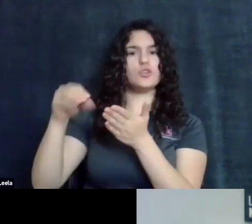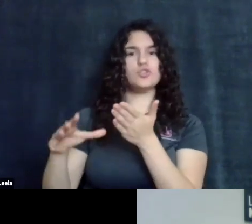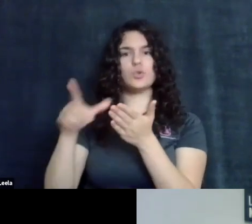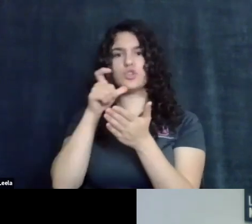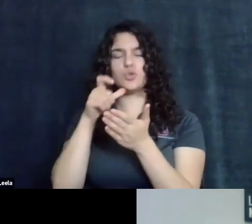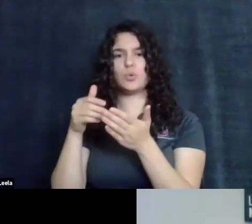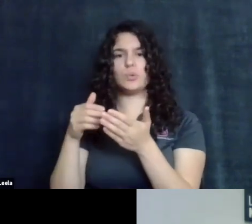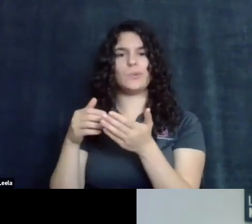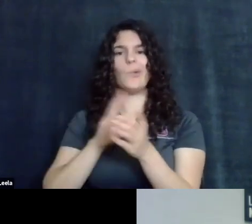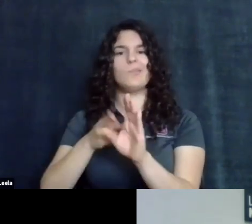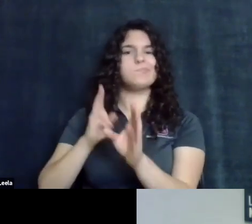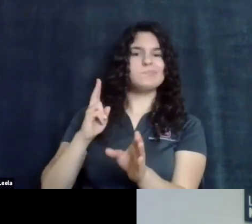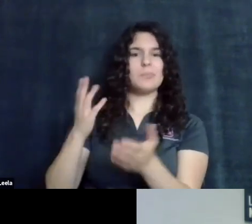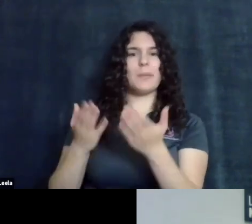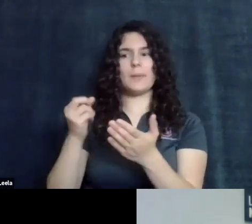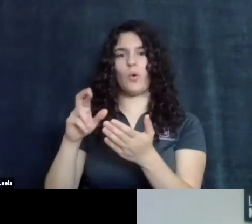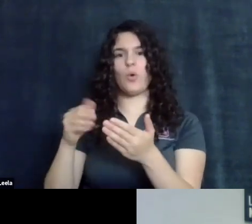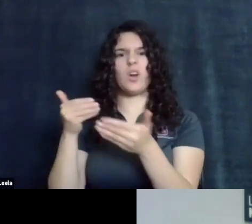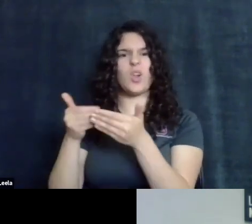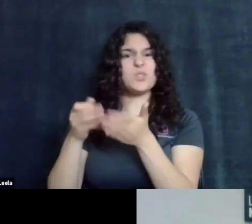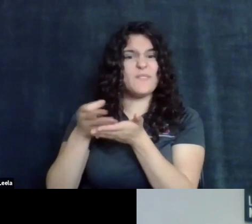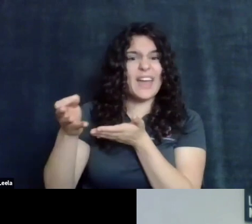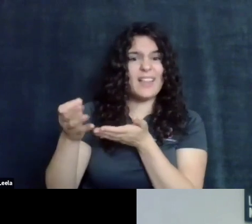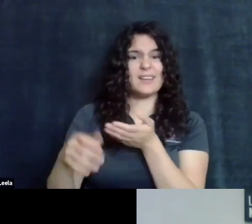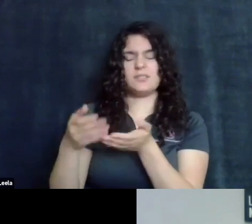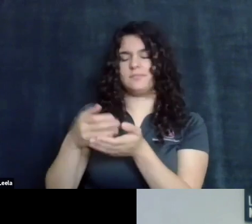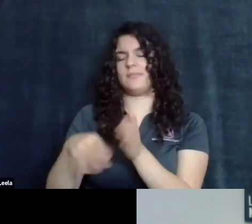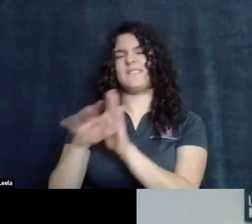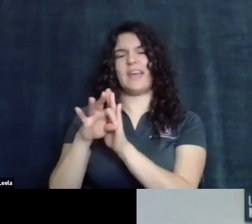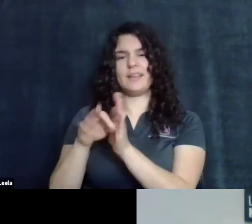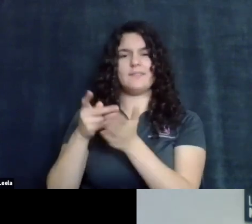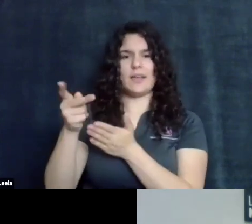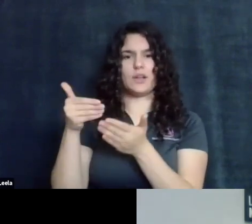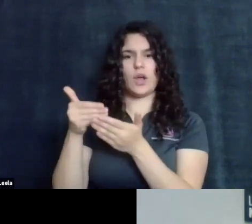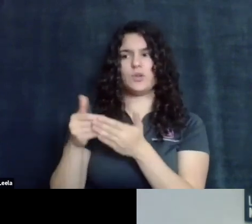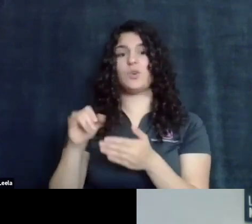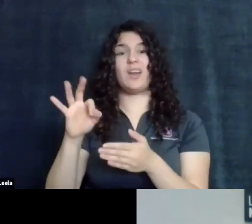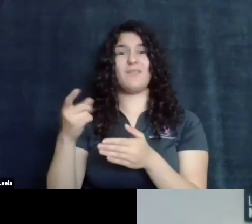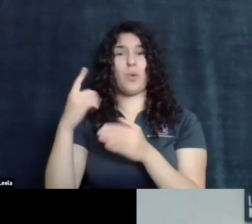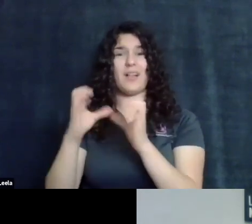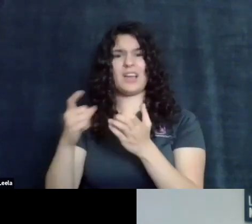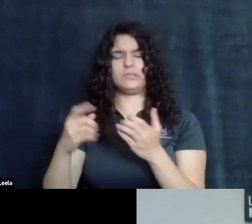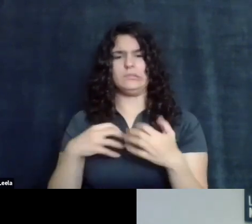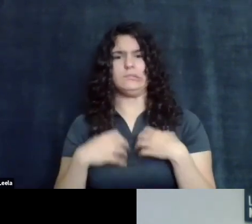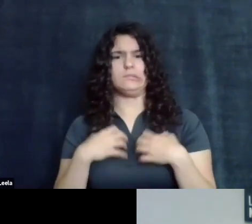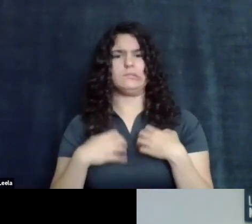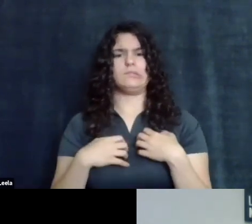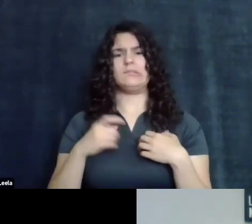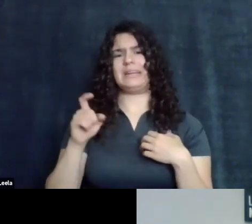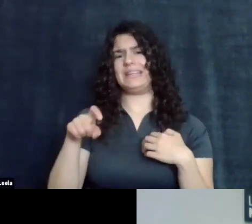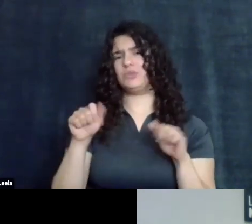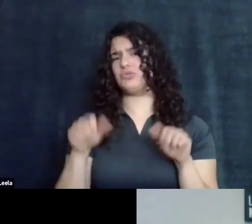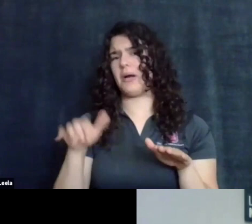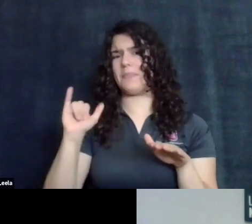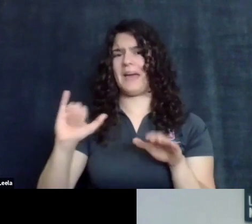risk, or, you know, let's say there's a course you're taking and you're just kind of saying, I'm not doing too good right now. I think I'm going to drop this course, or you know